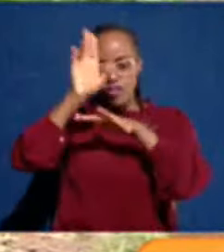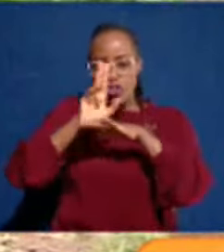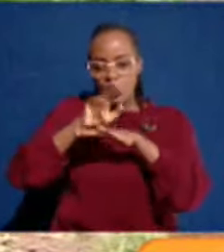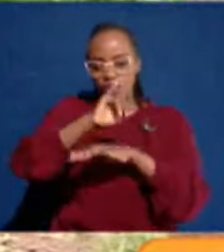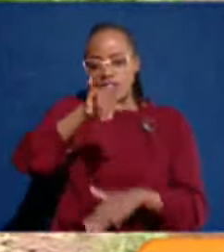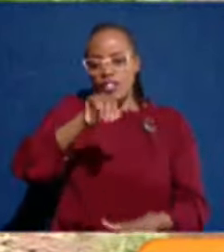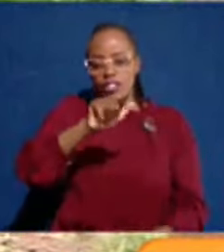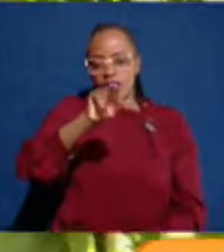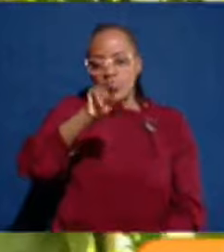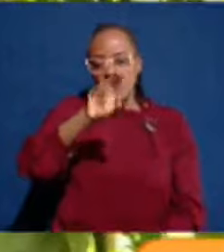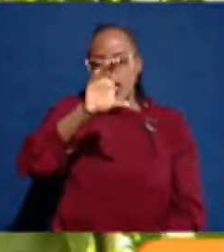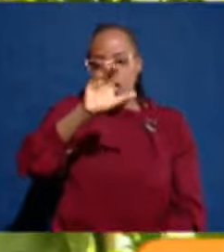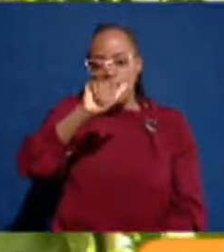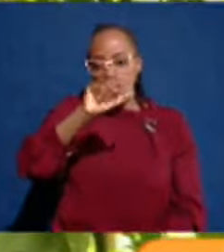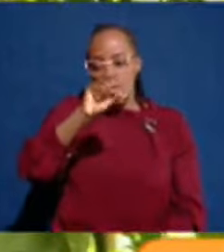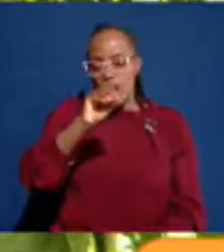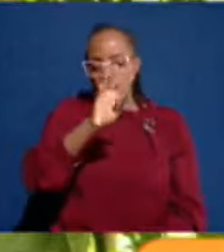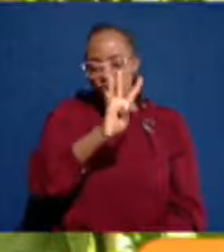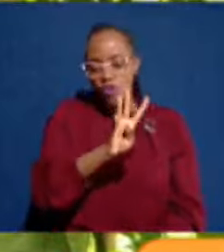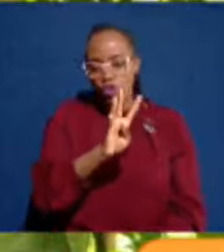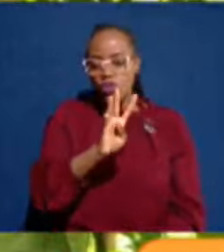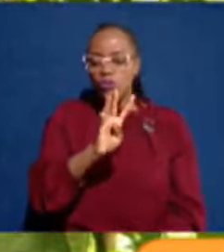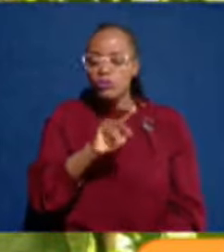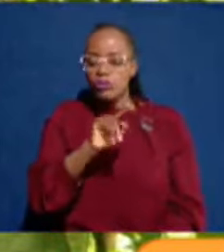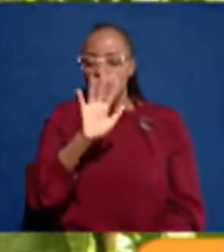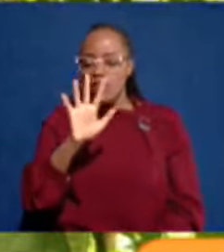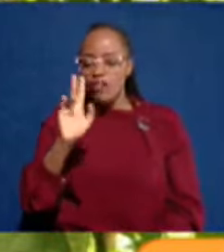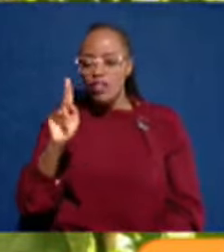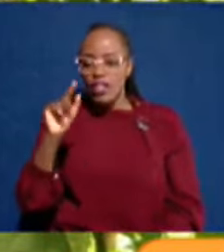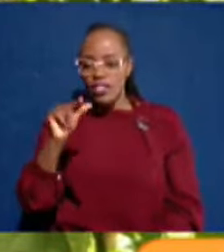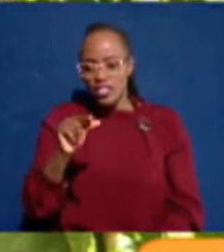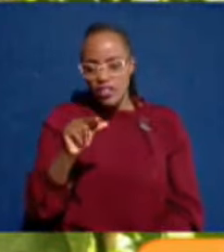juncao, unaipea 4 to 5 kgs per day.